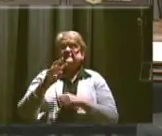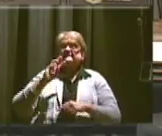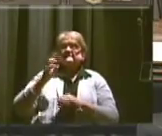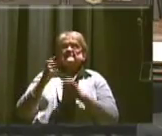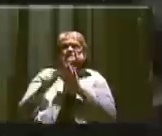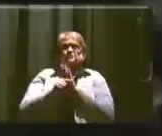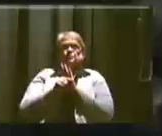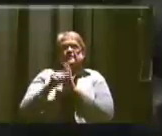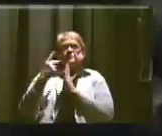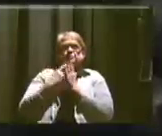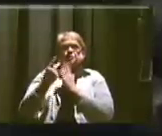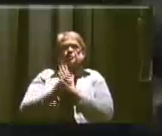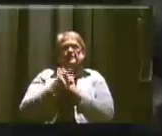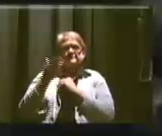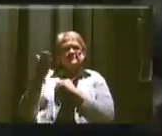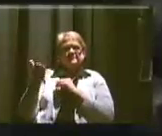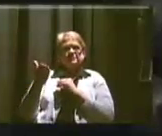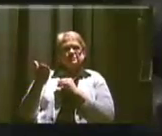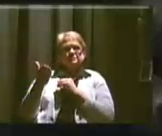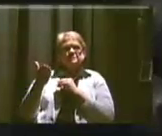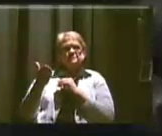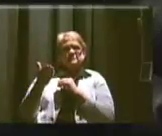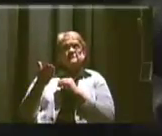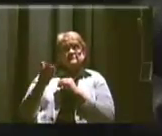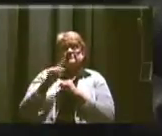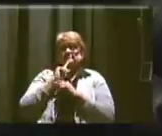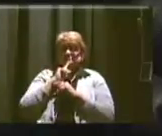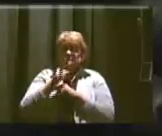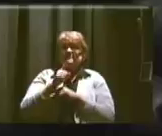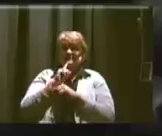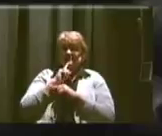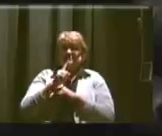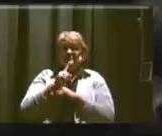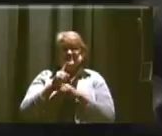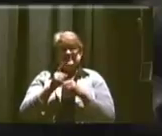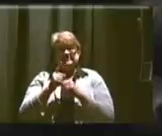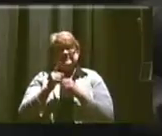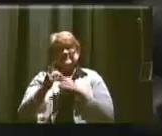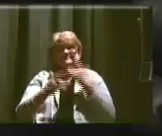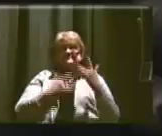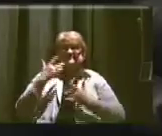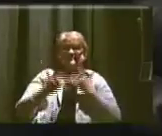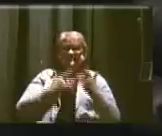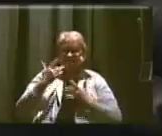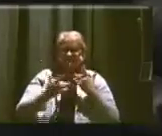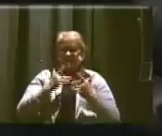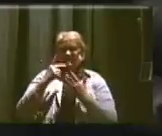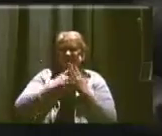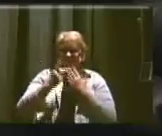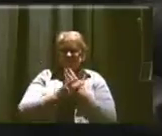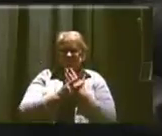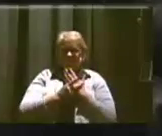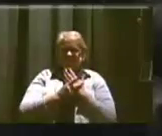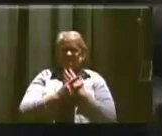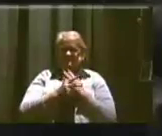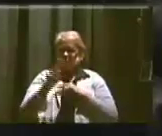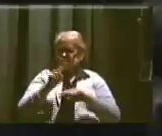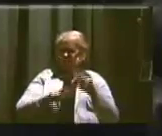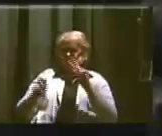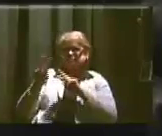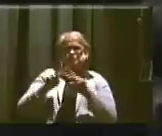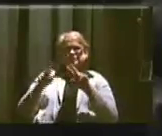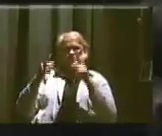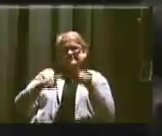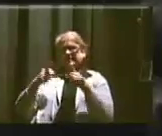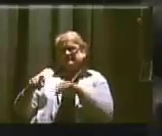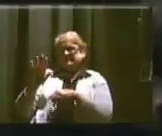grade program there is just such a refreshing, exciting thing to observe. And I